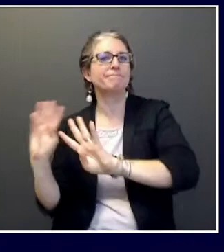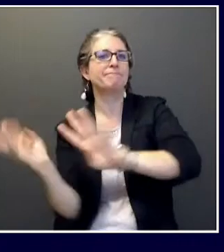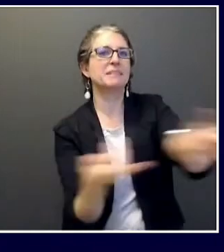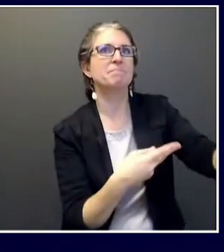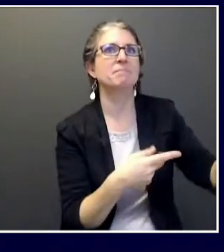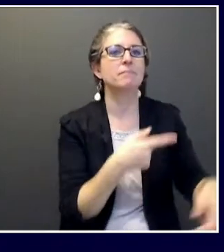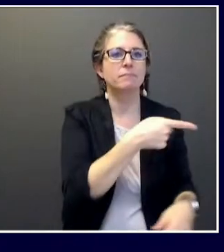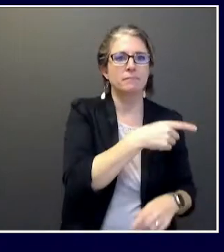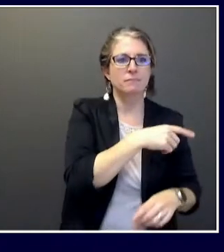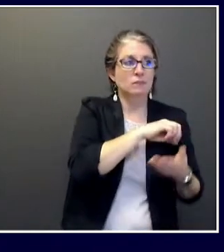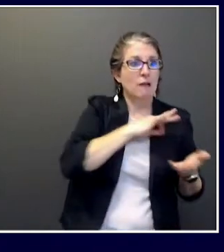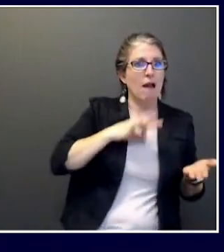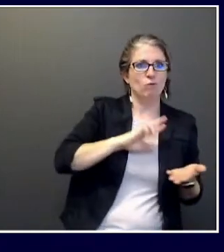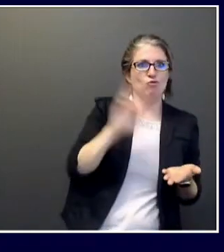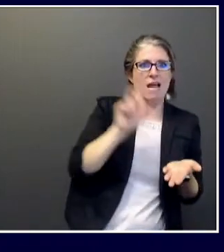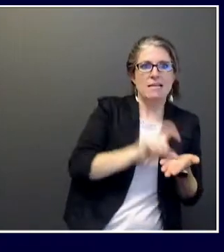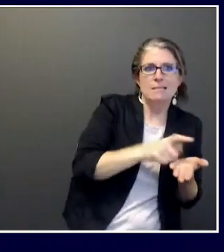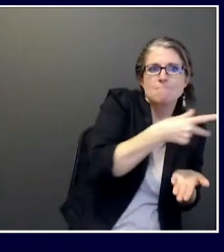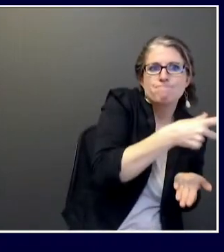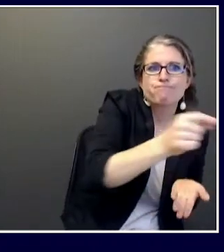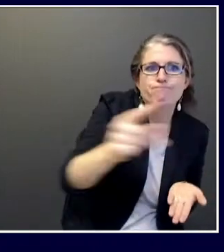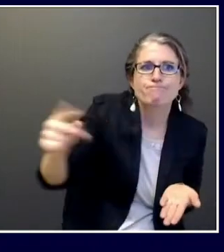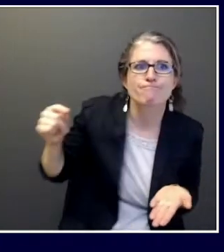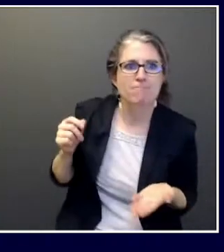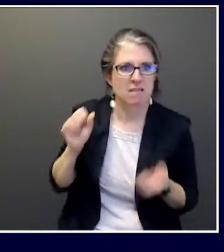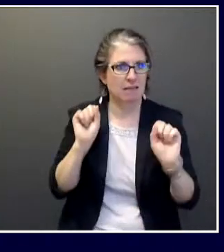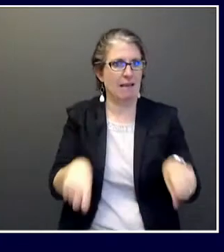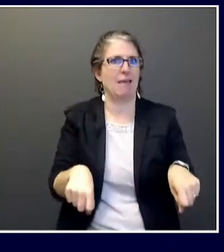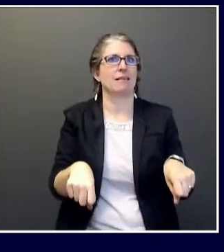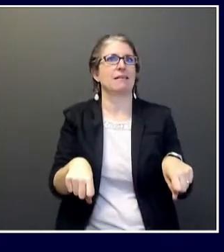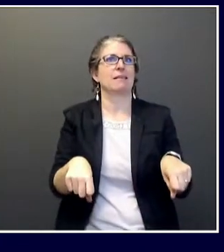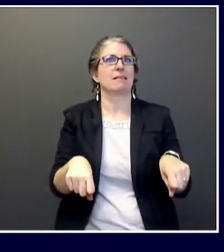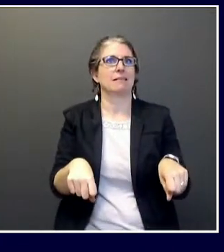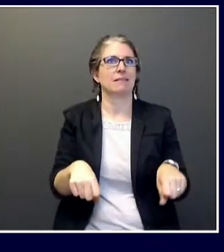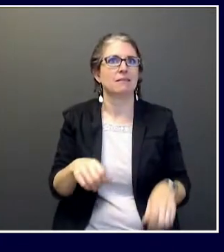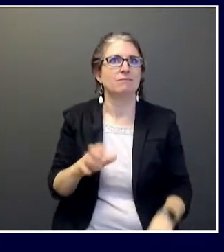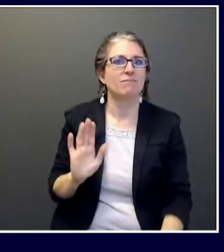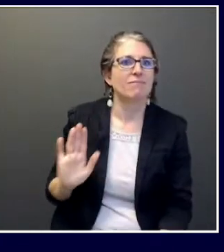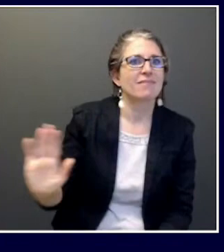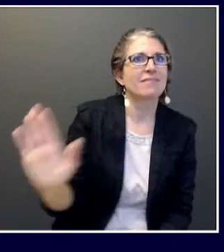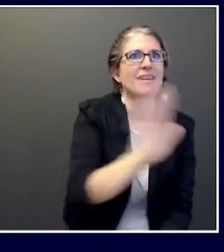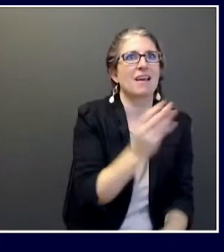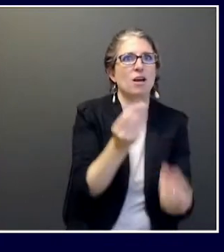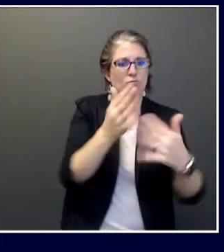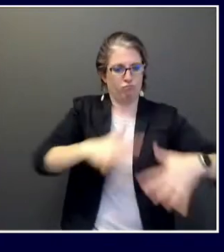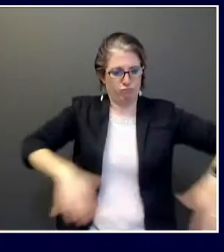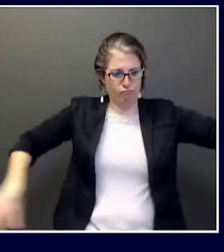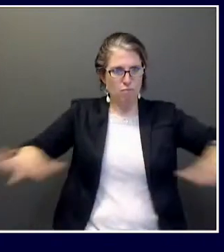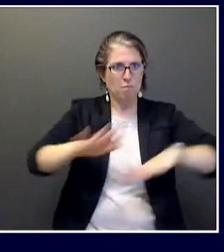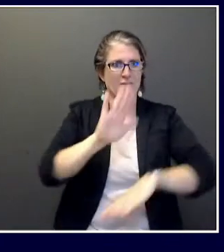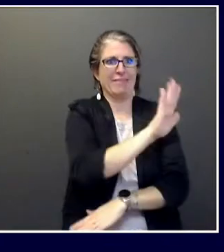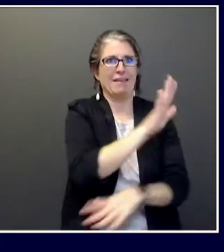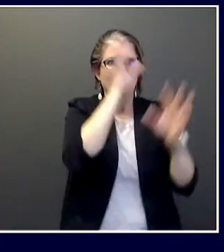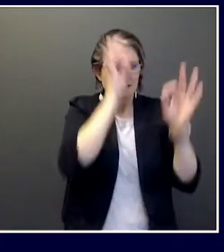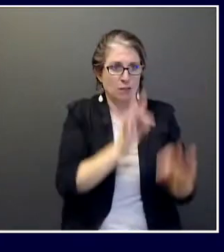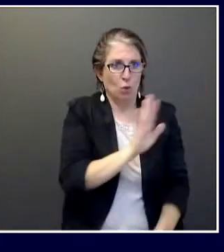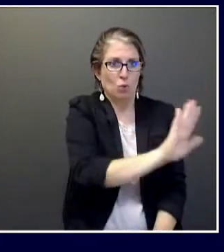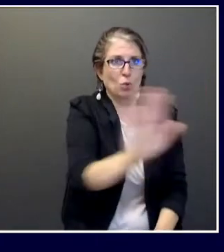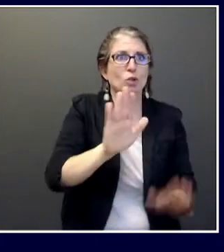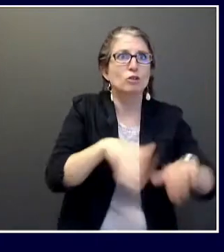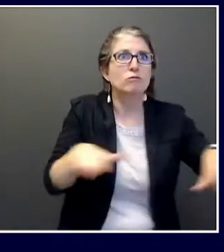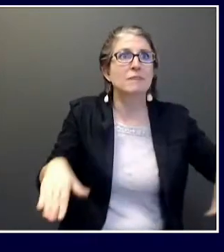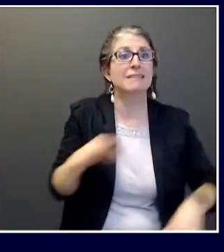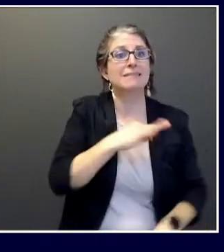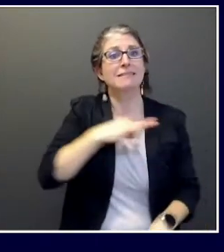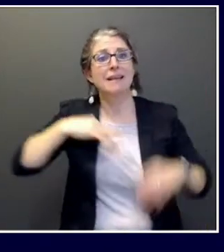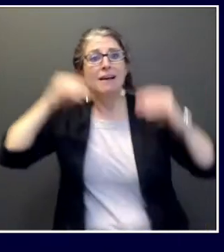to work with schools on school-based clinics or other sites for those children to have the opportunity to be vaccinated. And as a reminder,